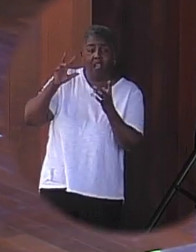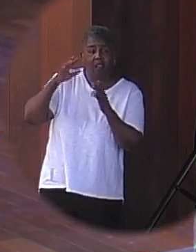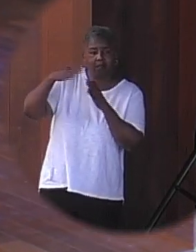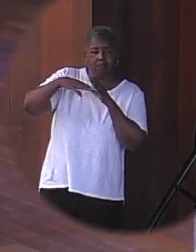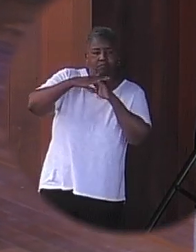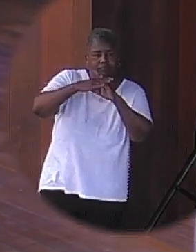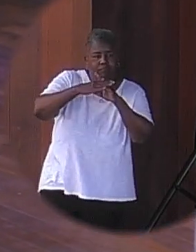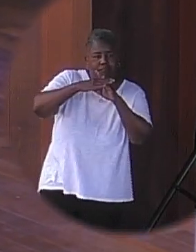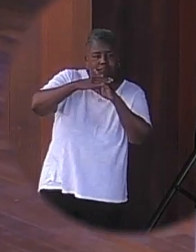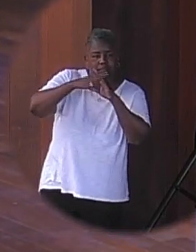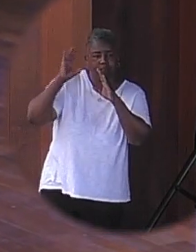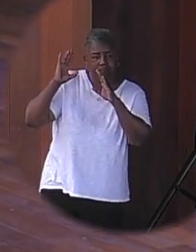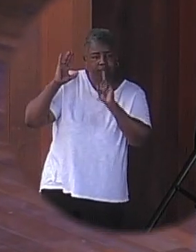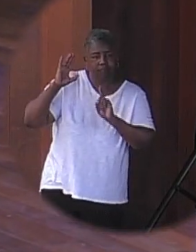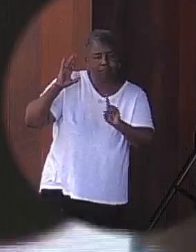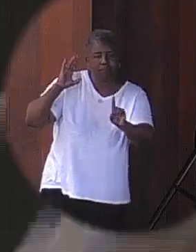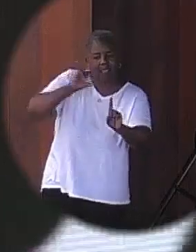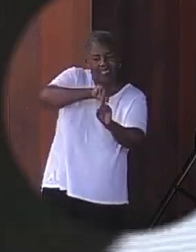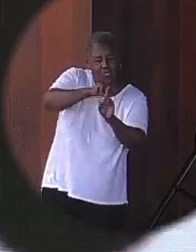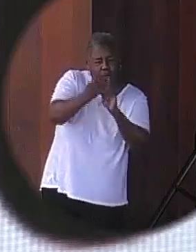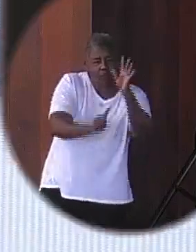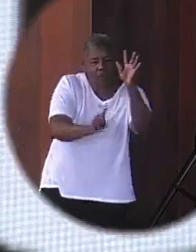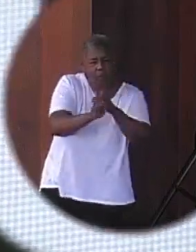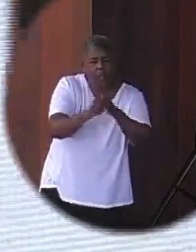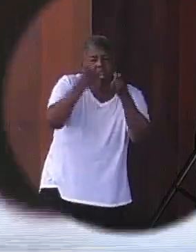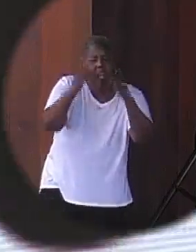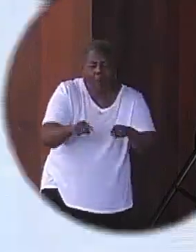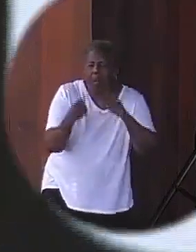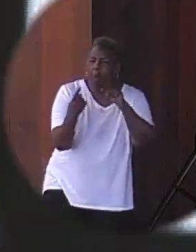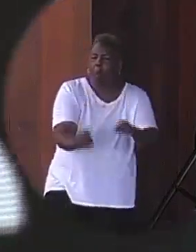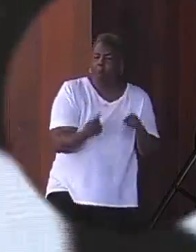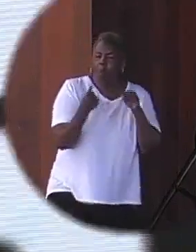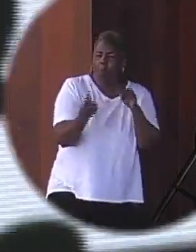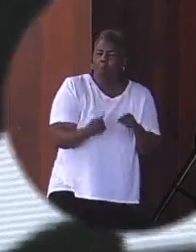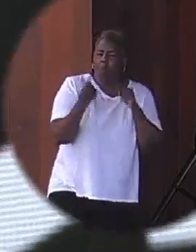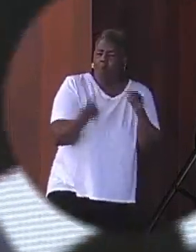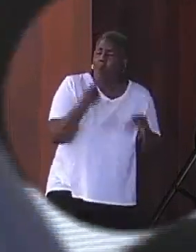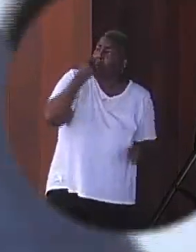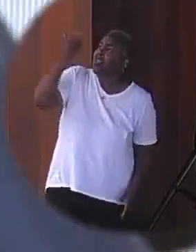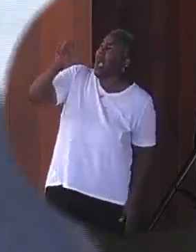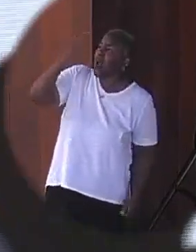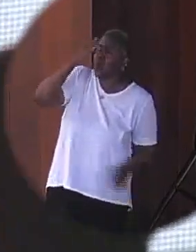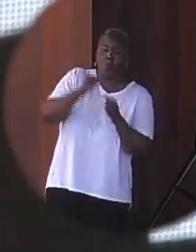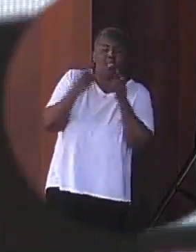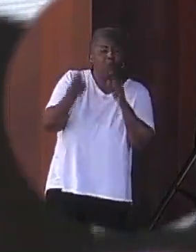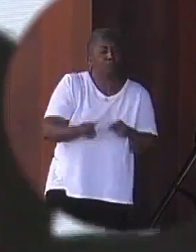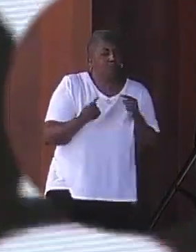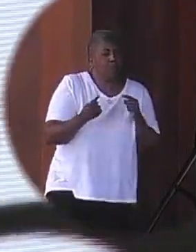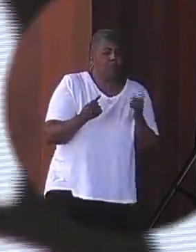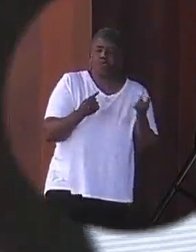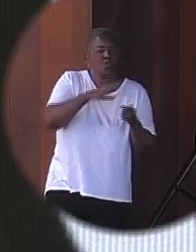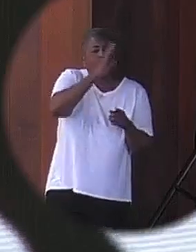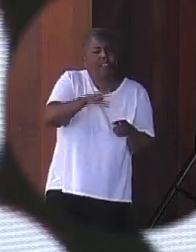into an orchestrated and an ordained struggle because God knows without the struggle, you won't ask